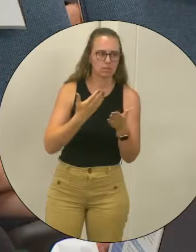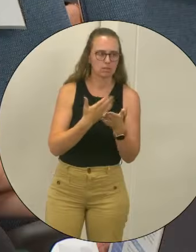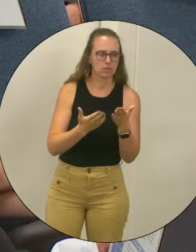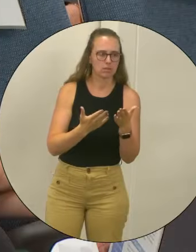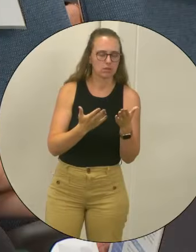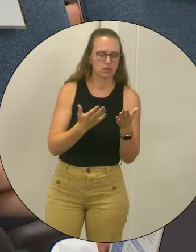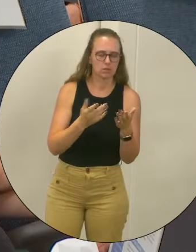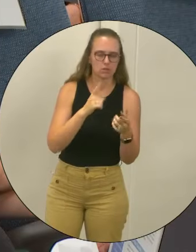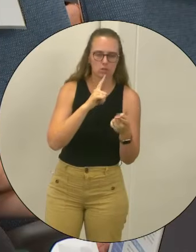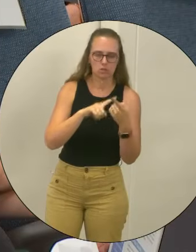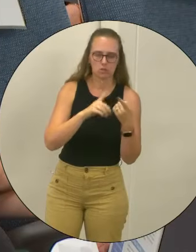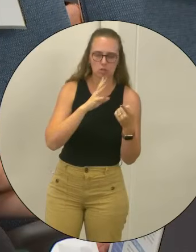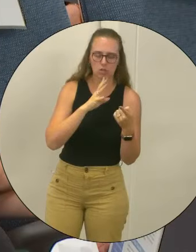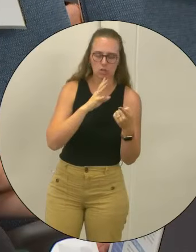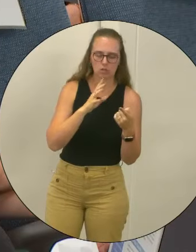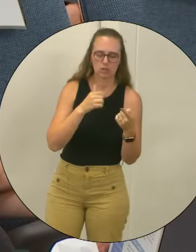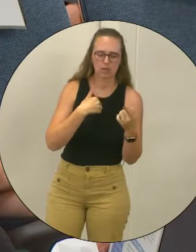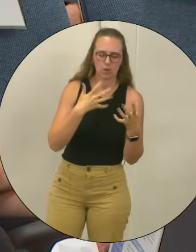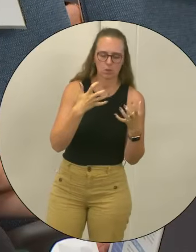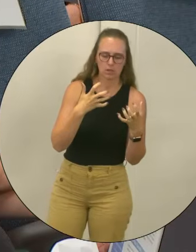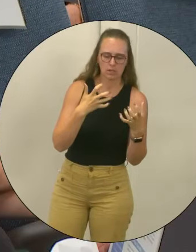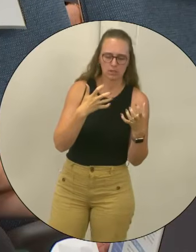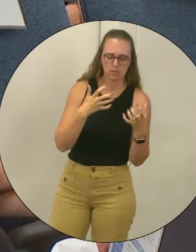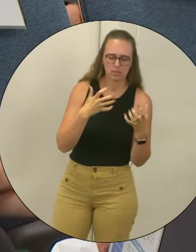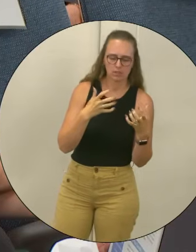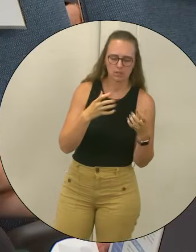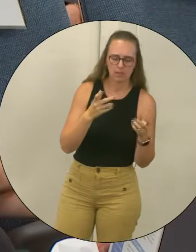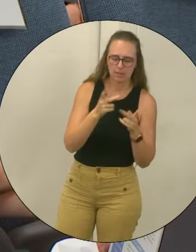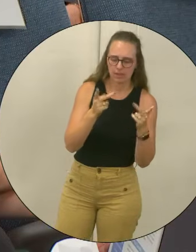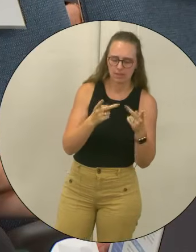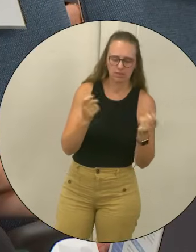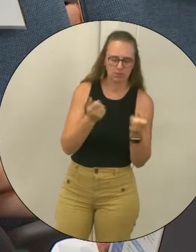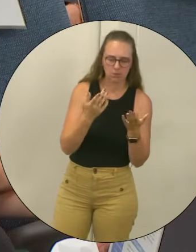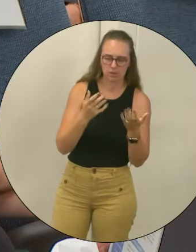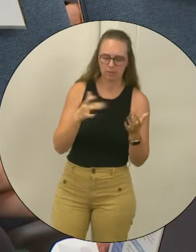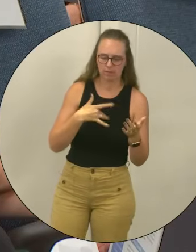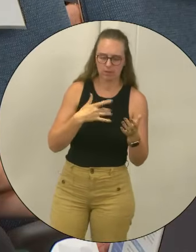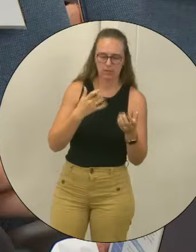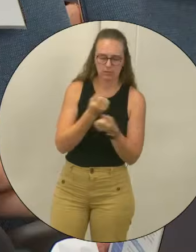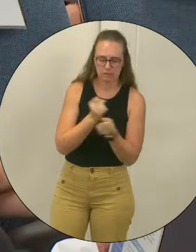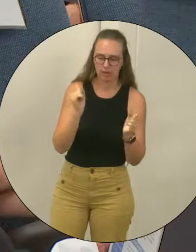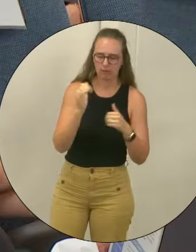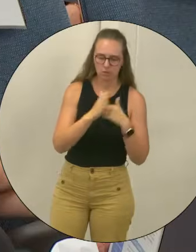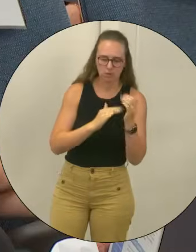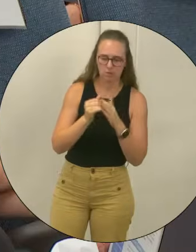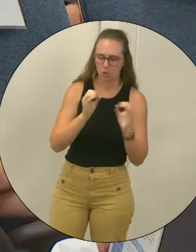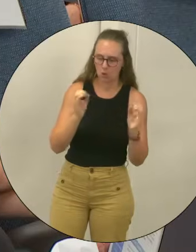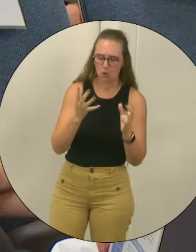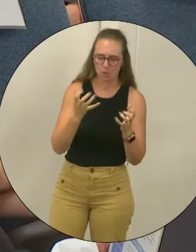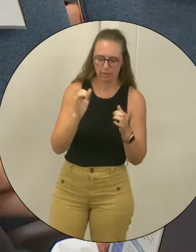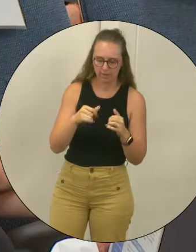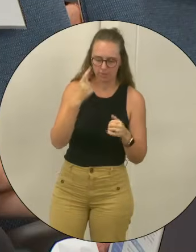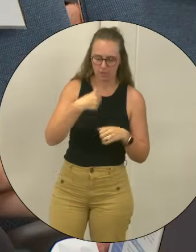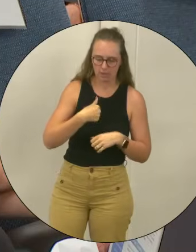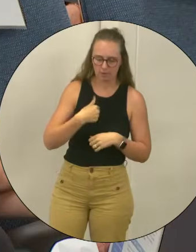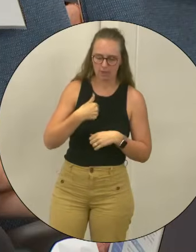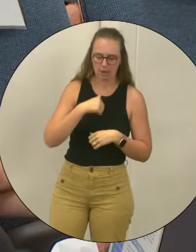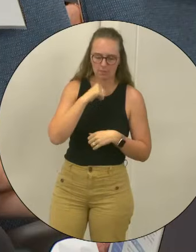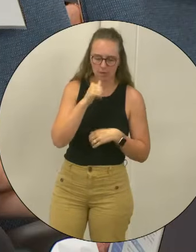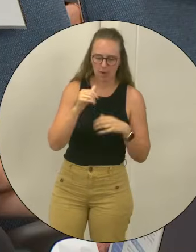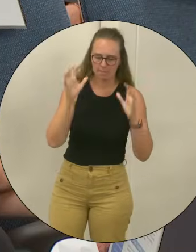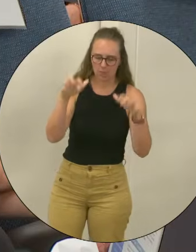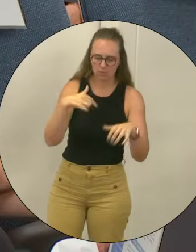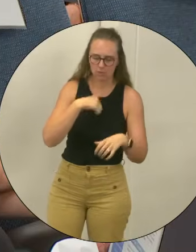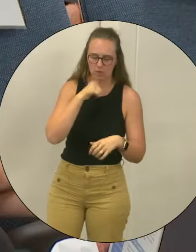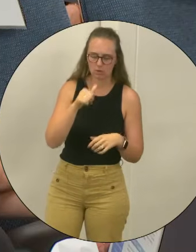resolution, to talk. Because I wanted a place where everyone could feel safe and comfortable going to work, but no one wanted that from me. I'm not a monster. I did not